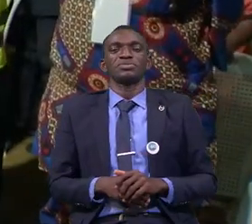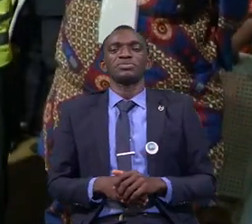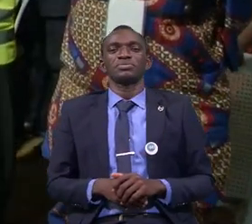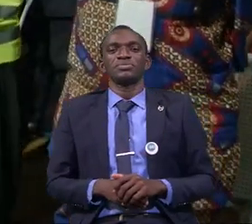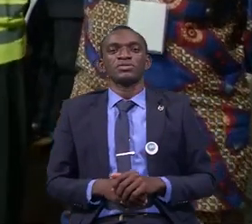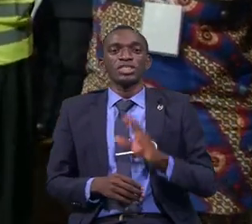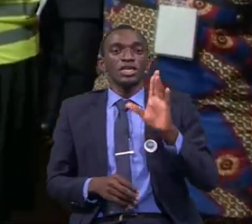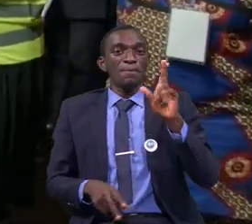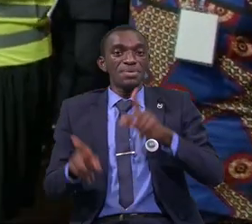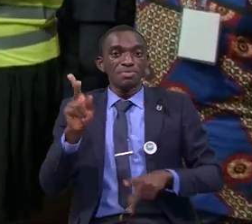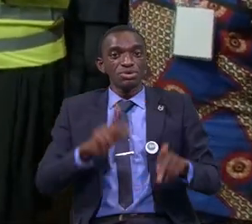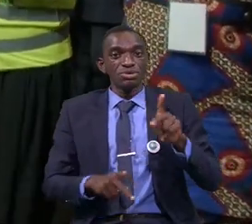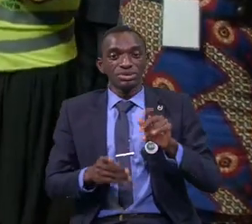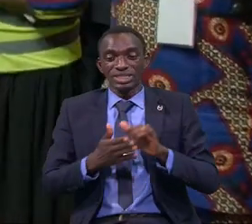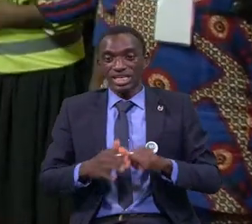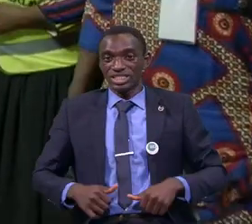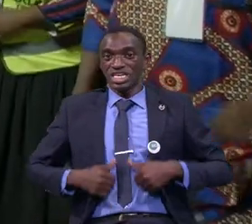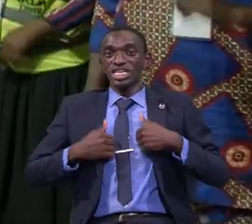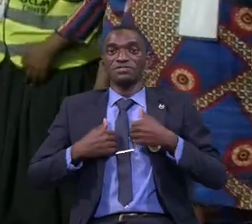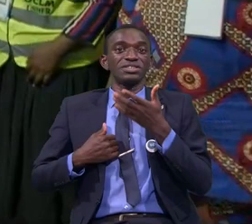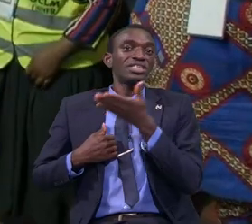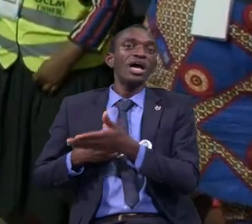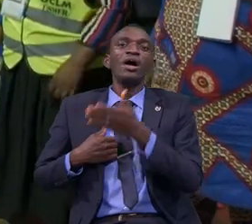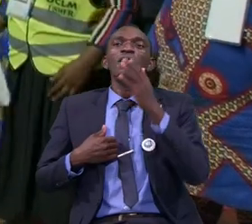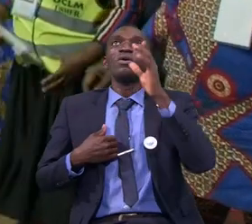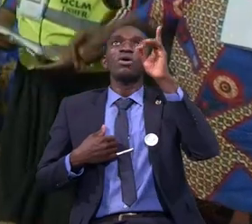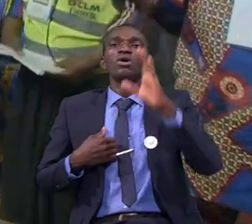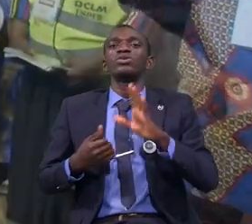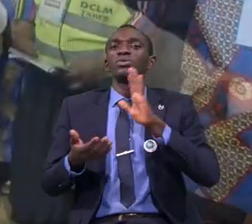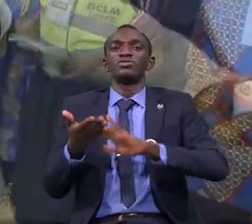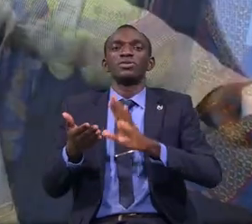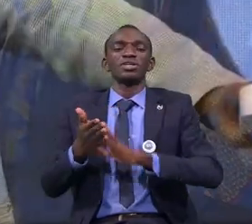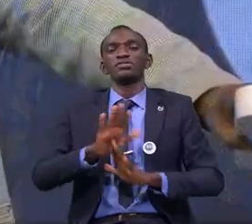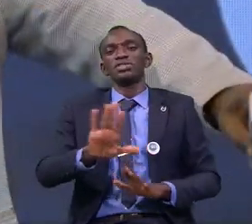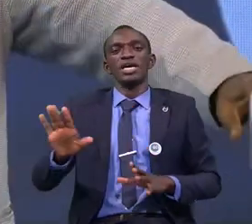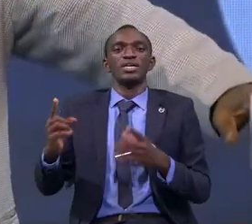The people that dwell there will be forgiven of their iniquity.